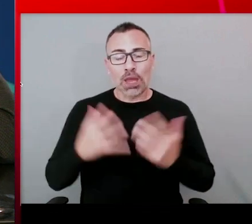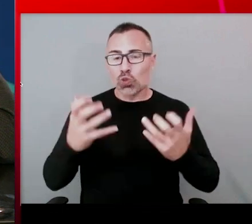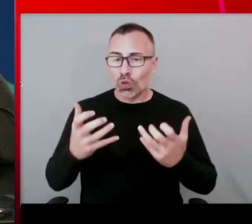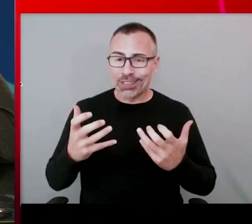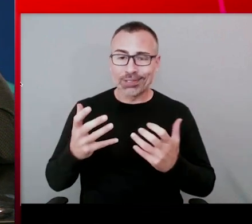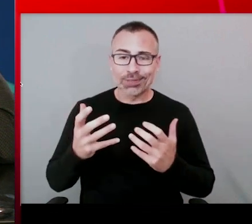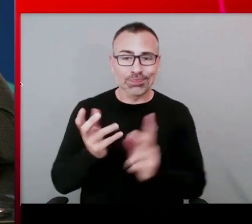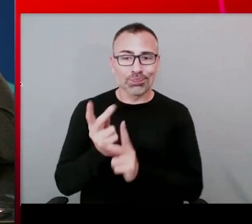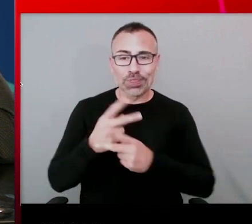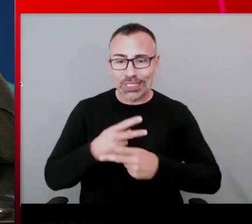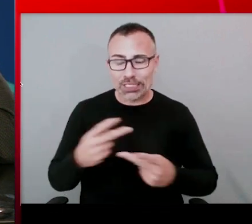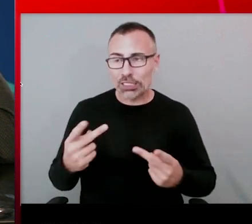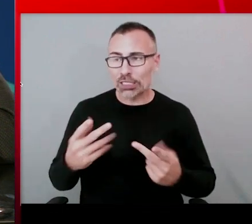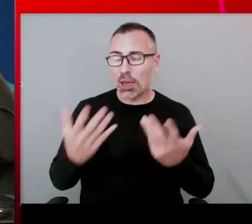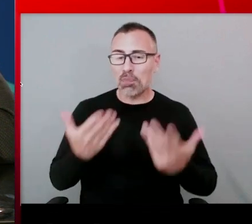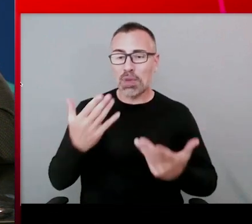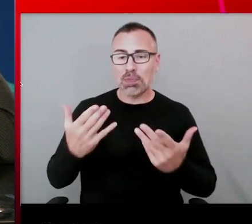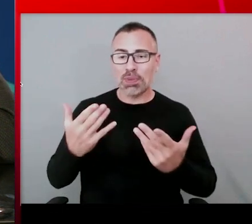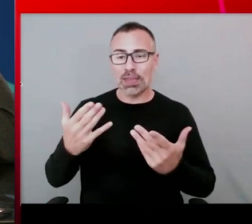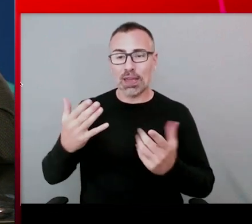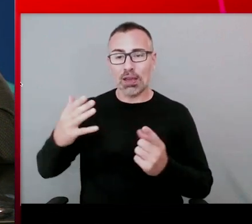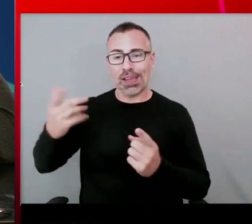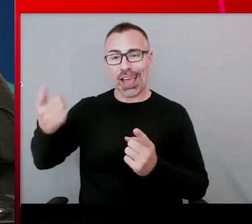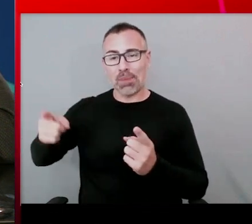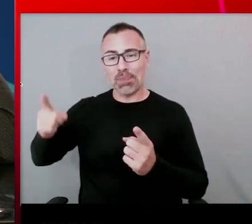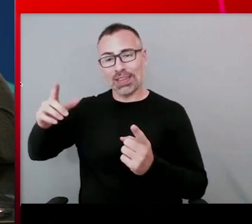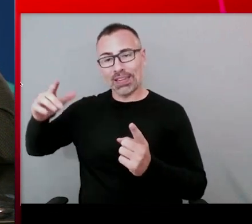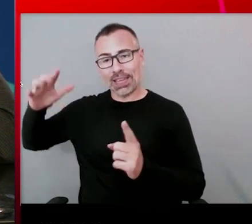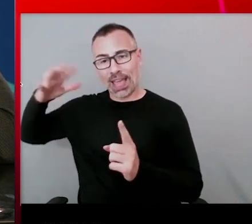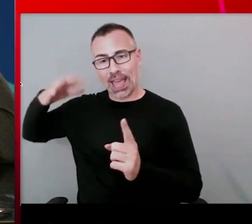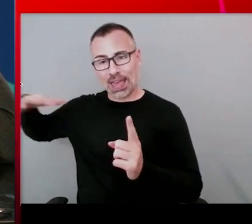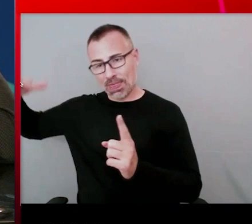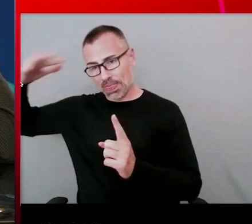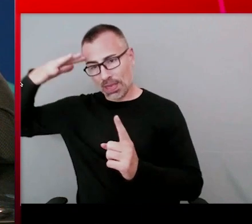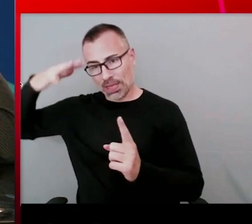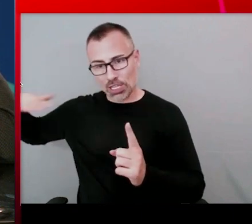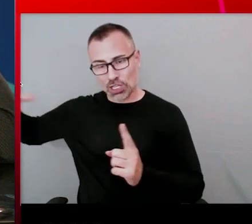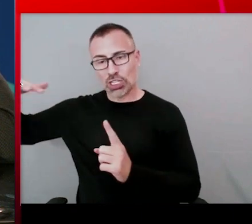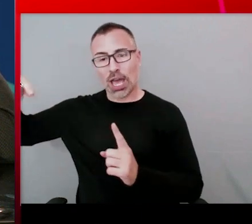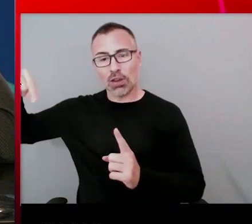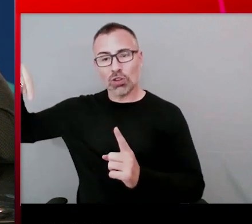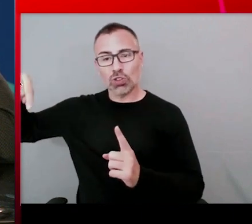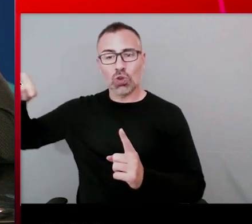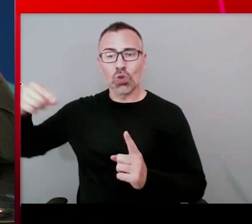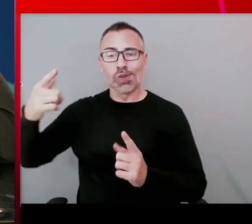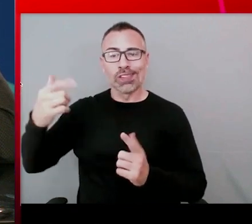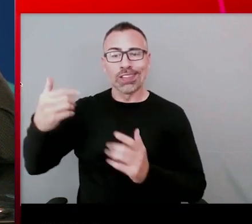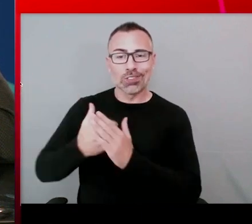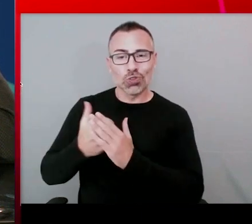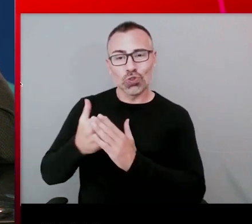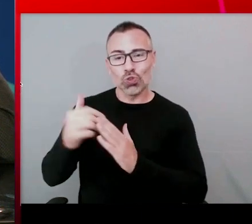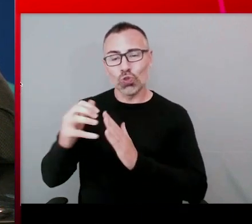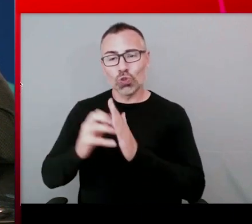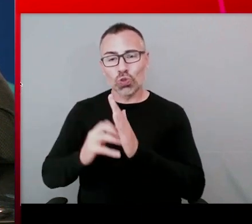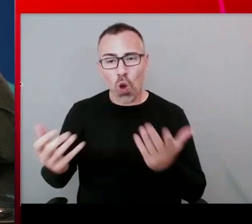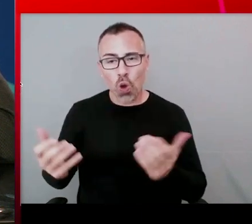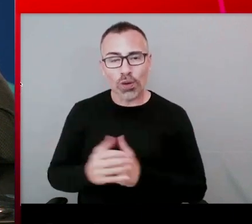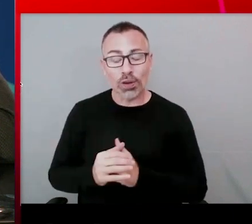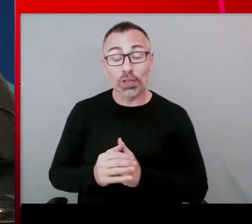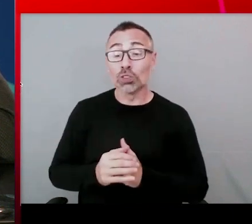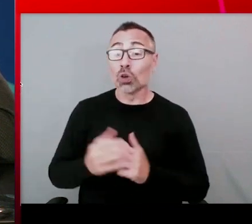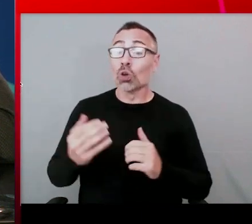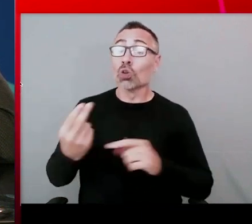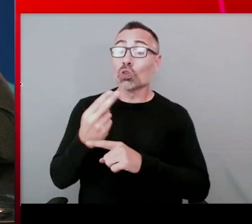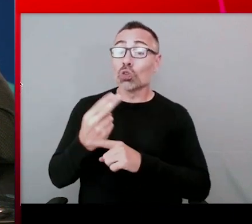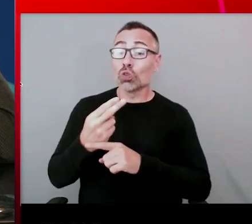maybe on the shadows to see would this new code or tool will perform well in production. Right. So through feature flags, you can send what